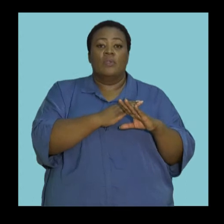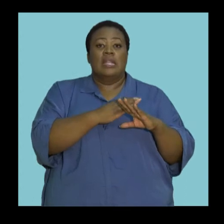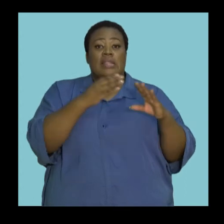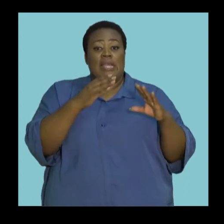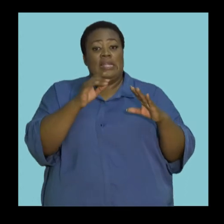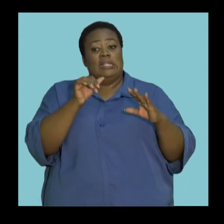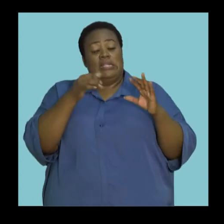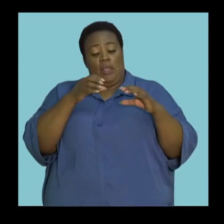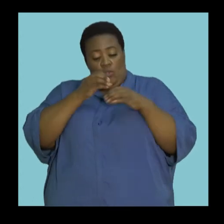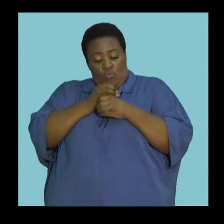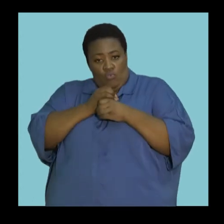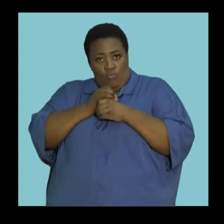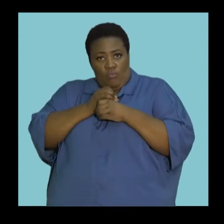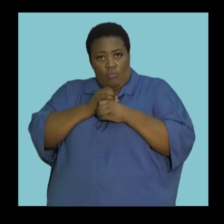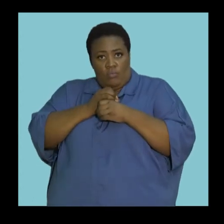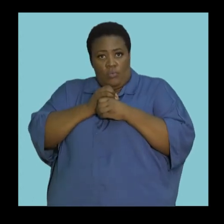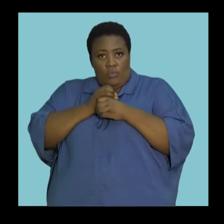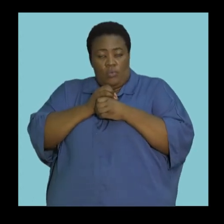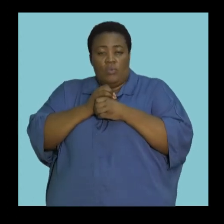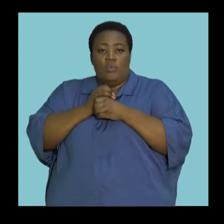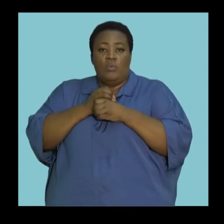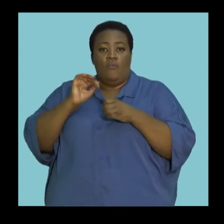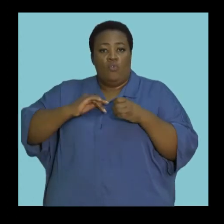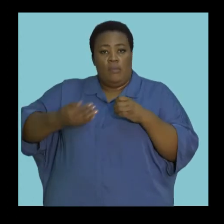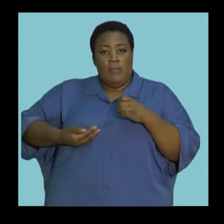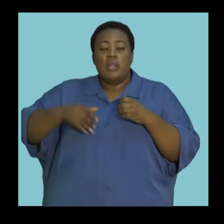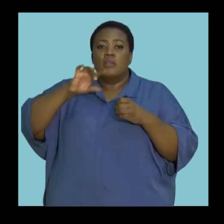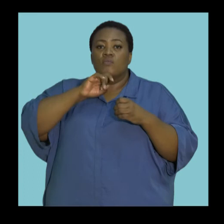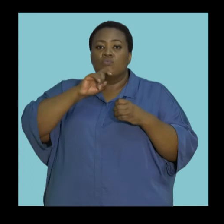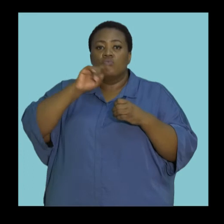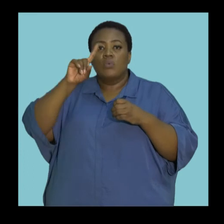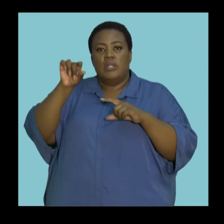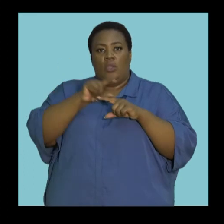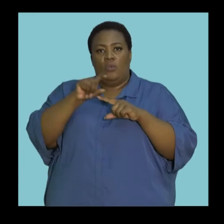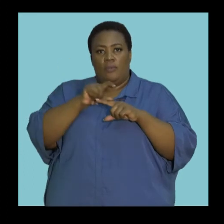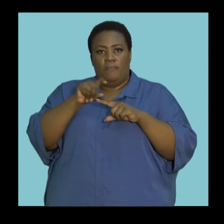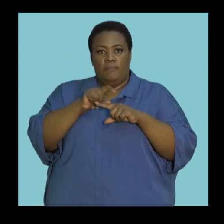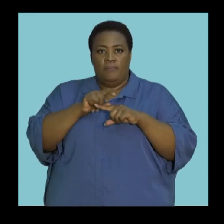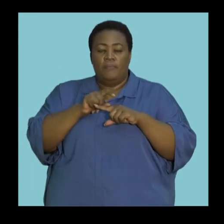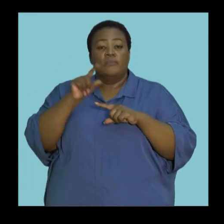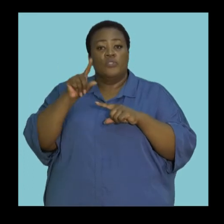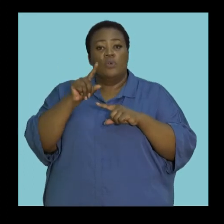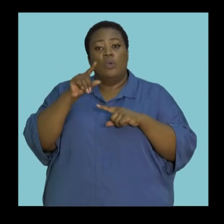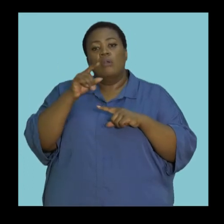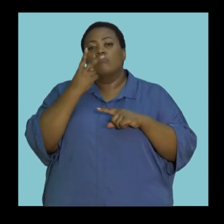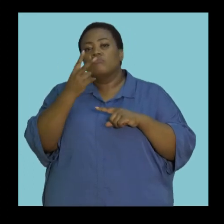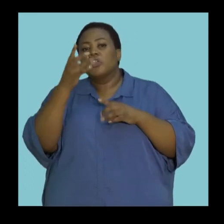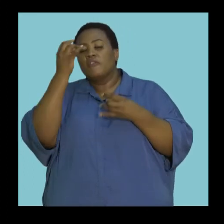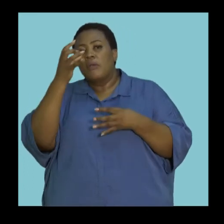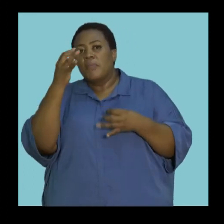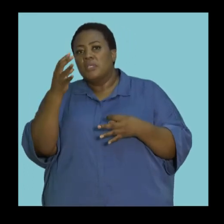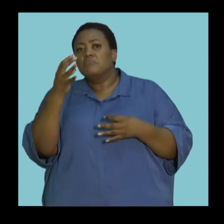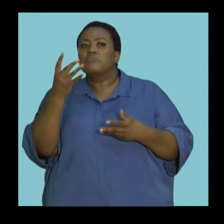the smallest group of women choose to use the condom. So again, it makes looking at that information